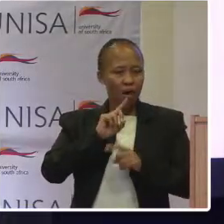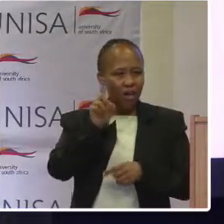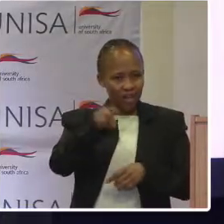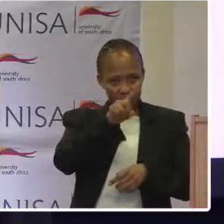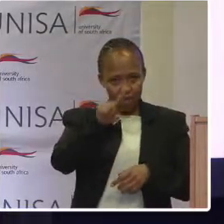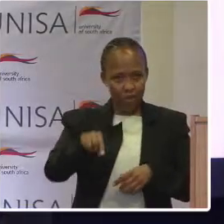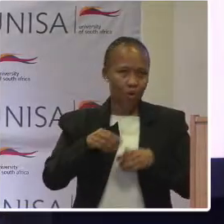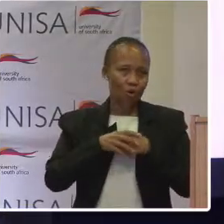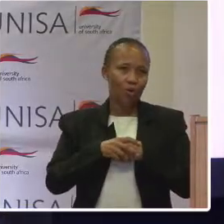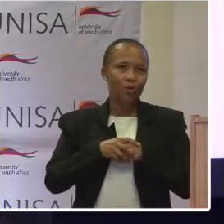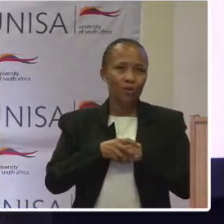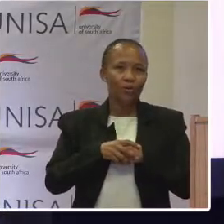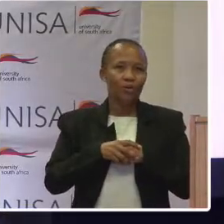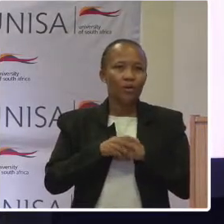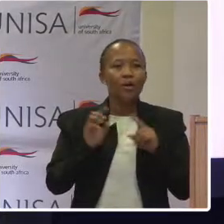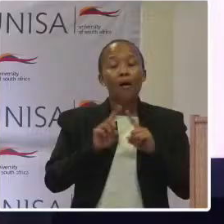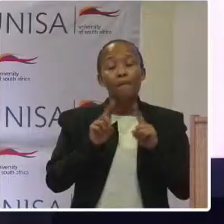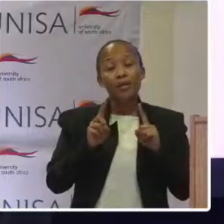But it's so normalized.